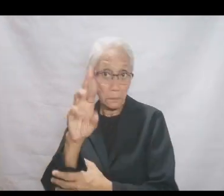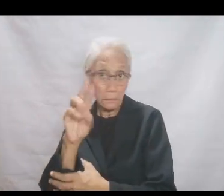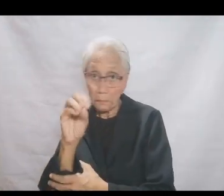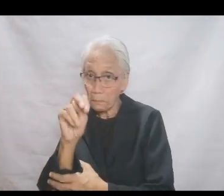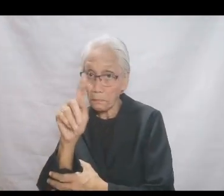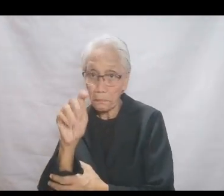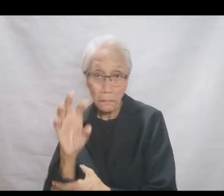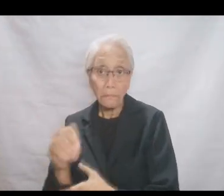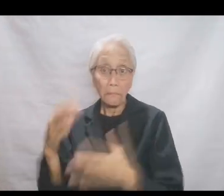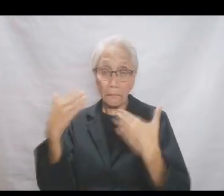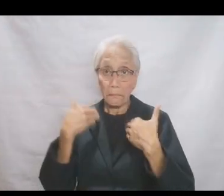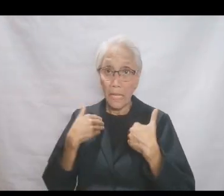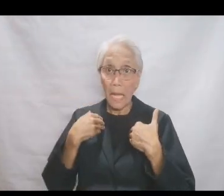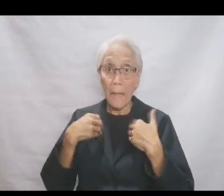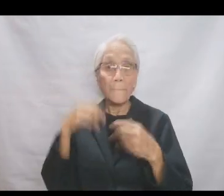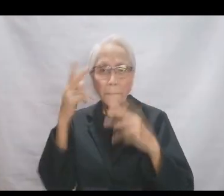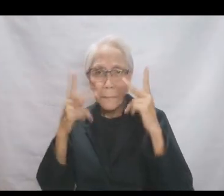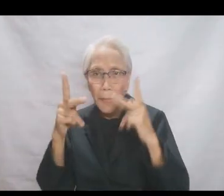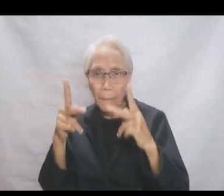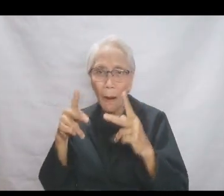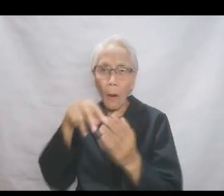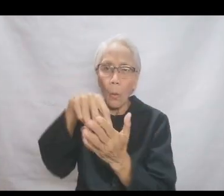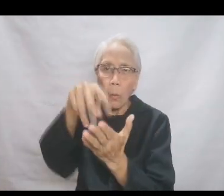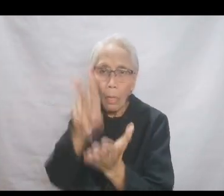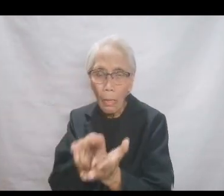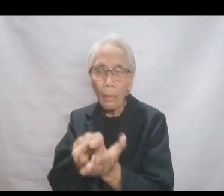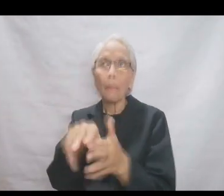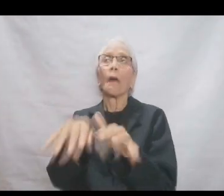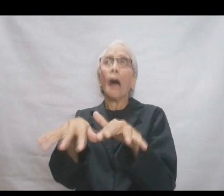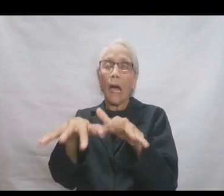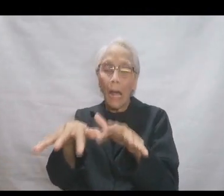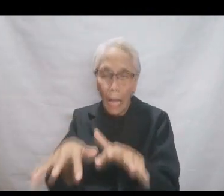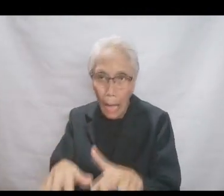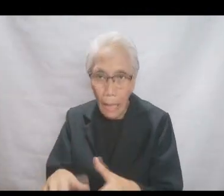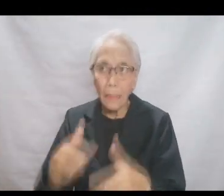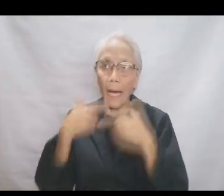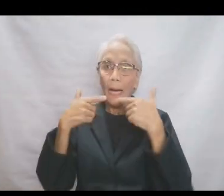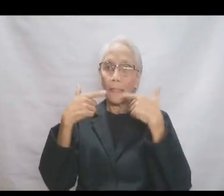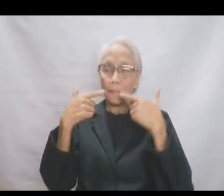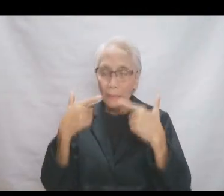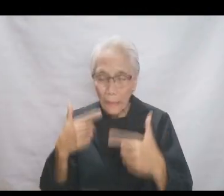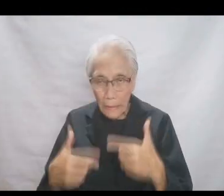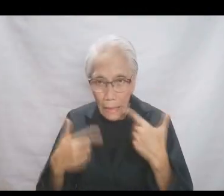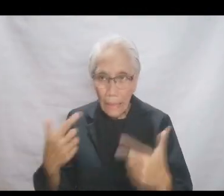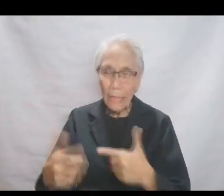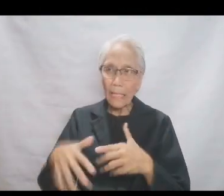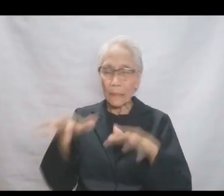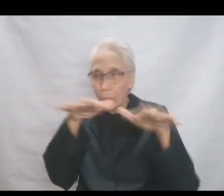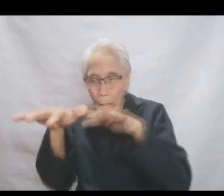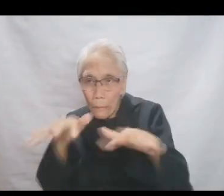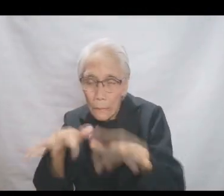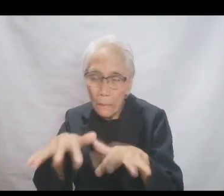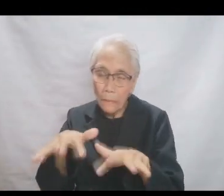The Toronto Blessing, everybody knew what that was about. People falling down, acting drunken, laughing hysterically,